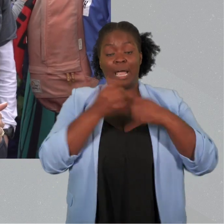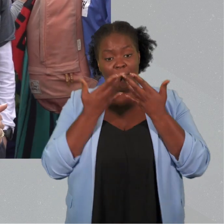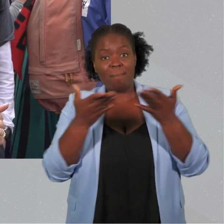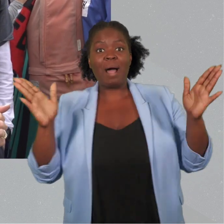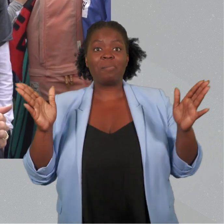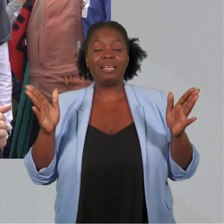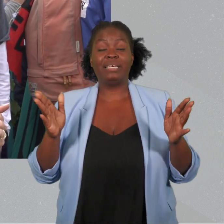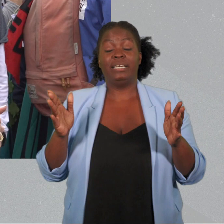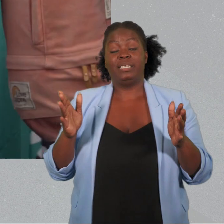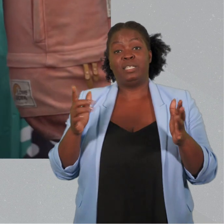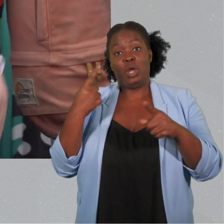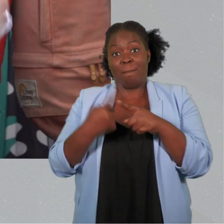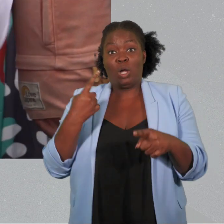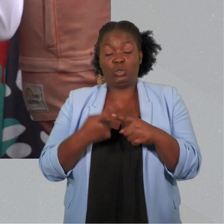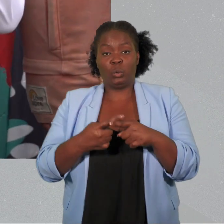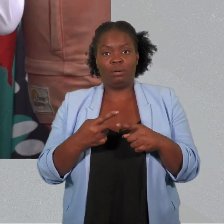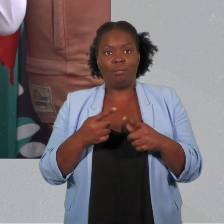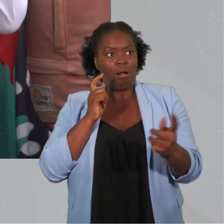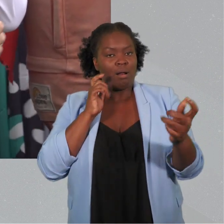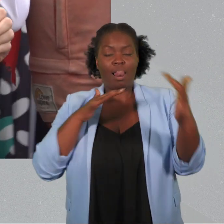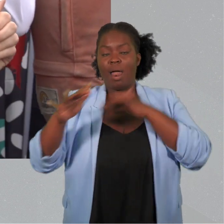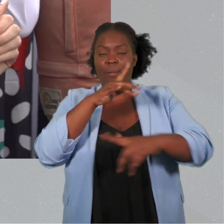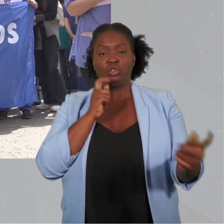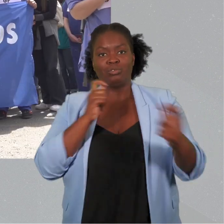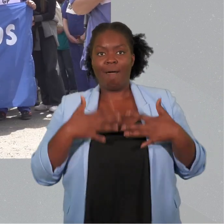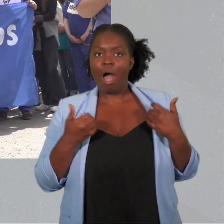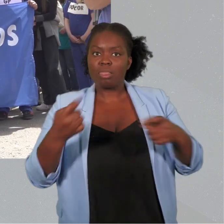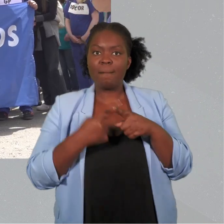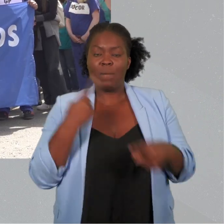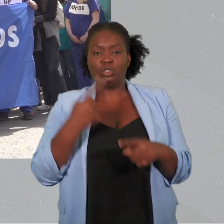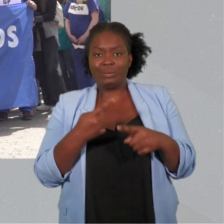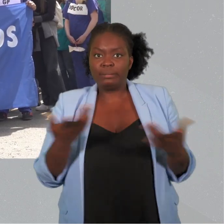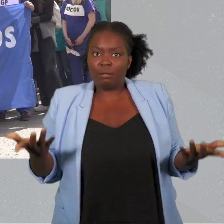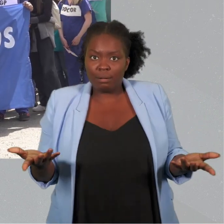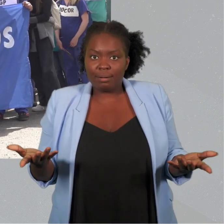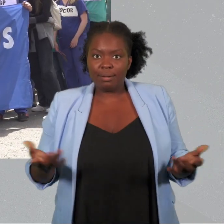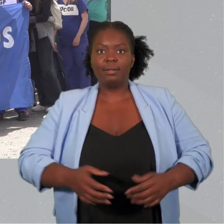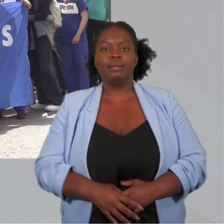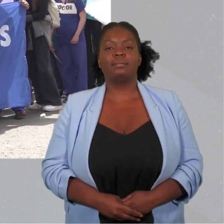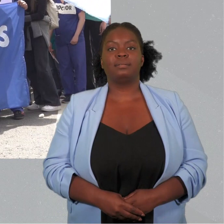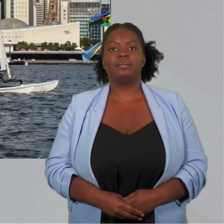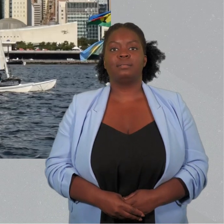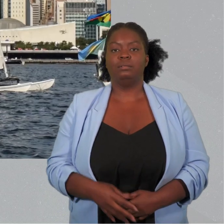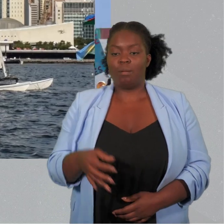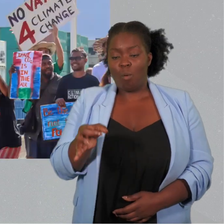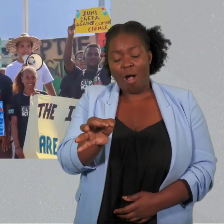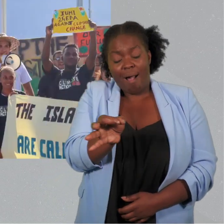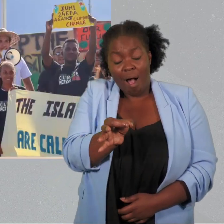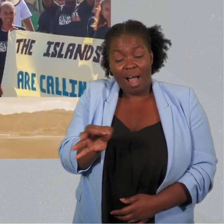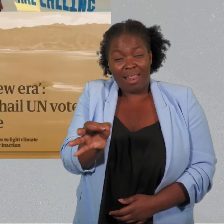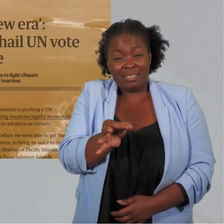emergencies and climate change is a health emergency, so we've got to think about the bigger picture. Some small islands have tried